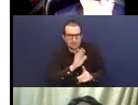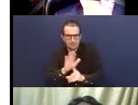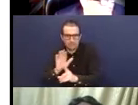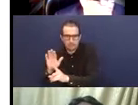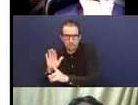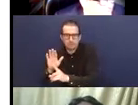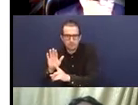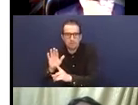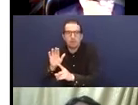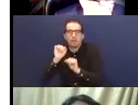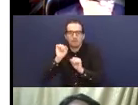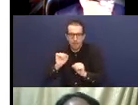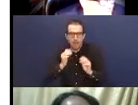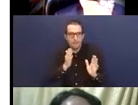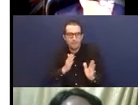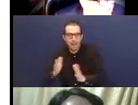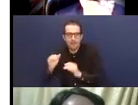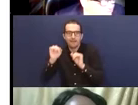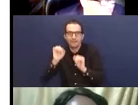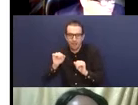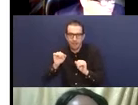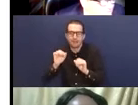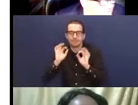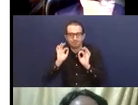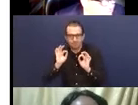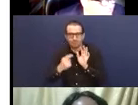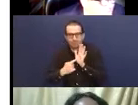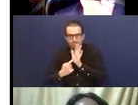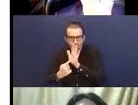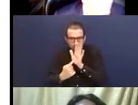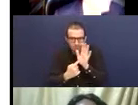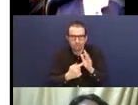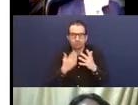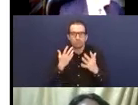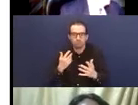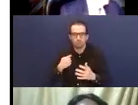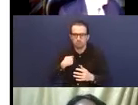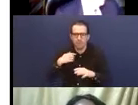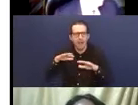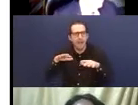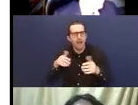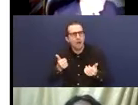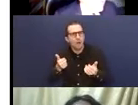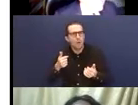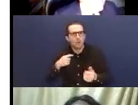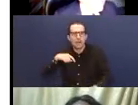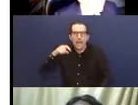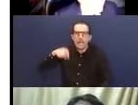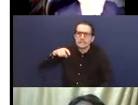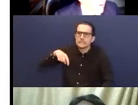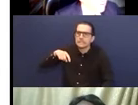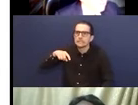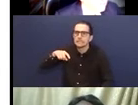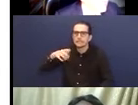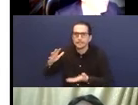advocacy. To get the data for evidence, advocacy needs to happen to ensure that those responsible for